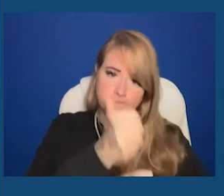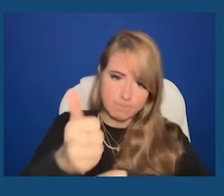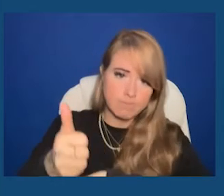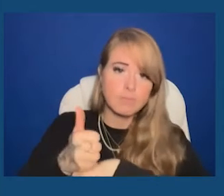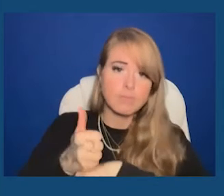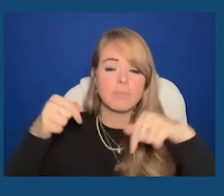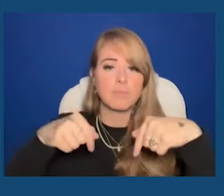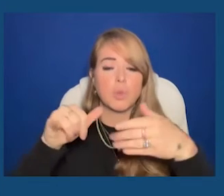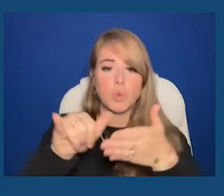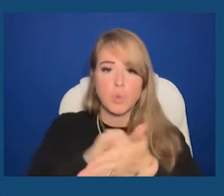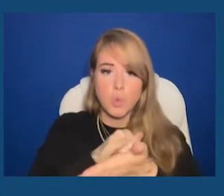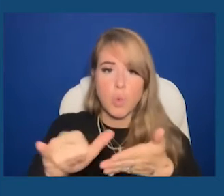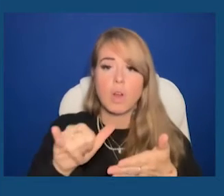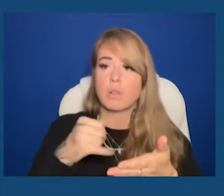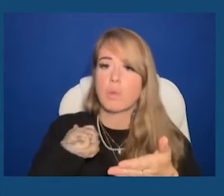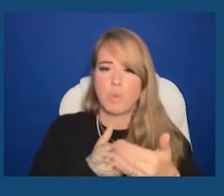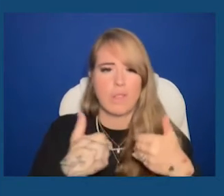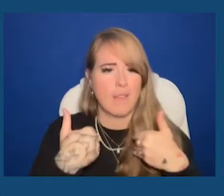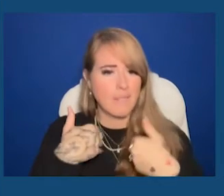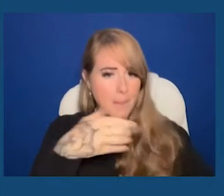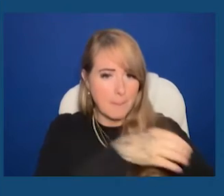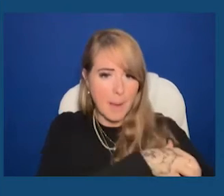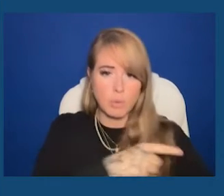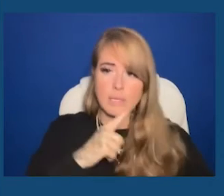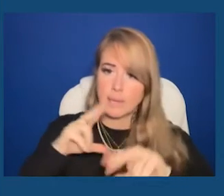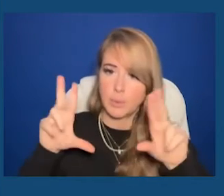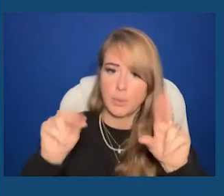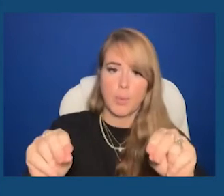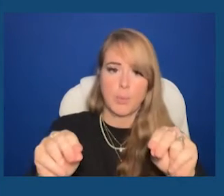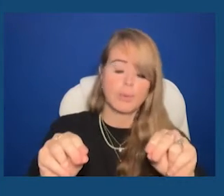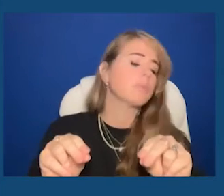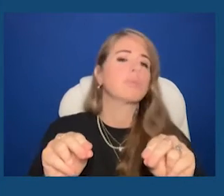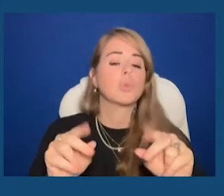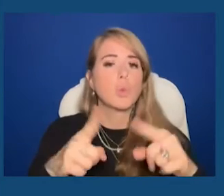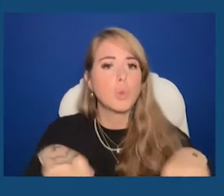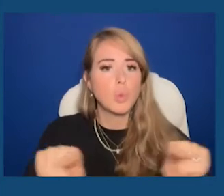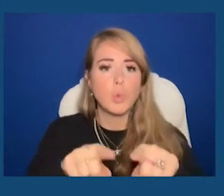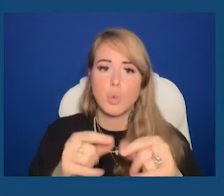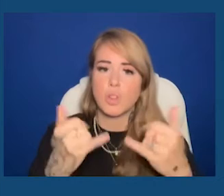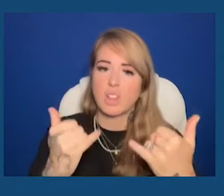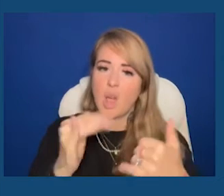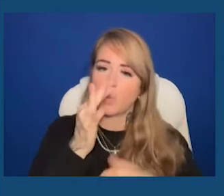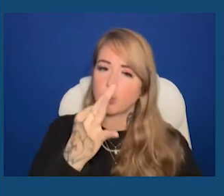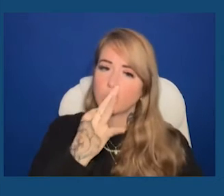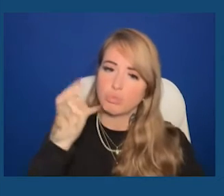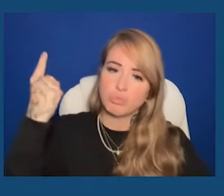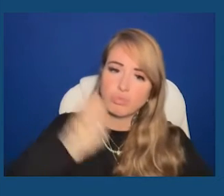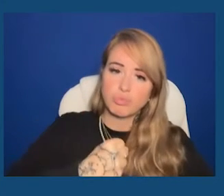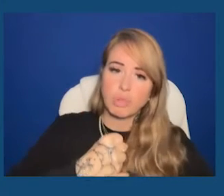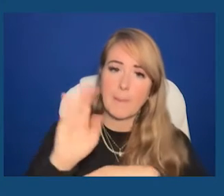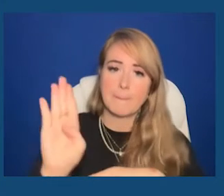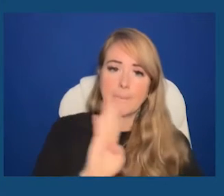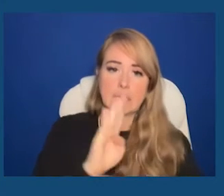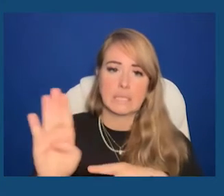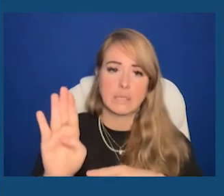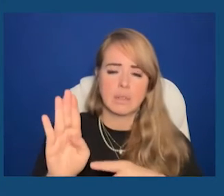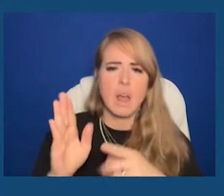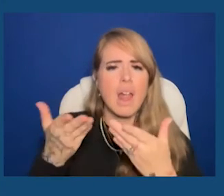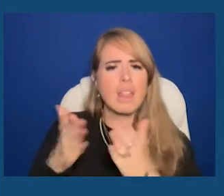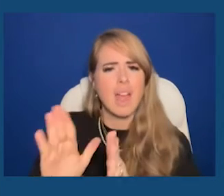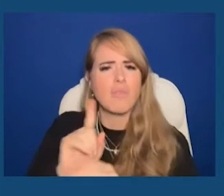the power to padlock and say, no, you're going out of business, creating the opportunity for the legitimate ones to open.